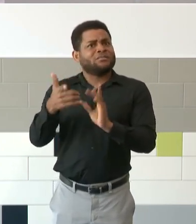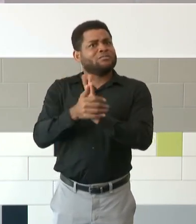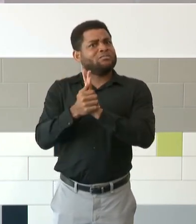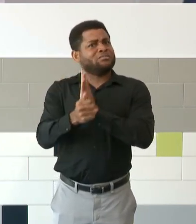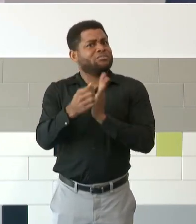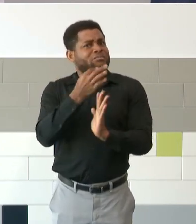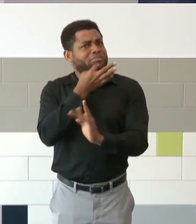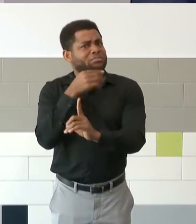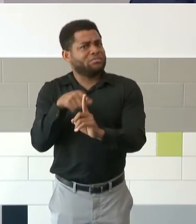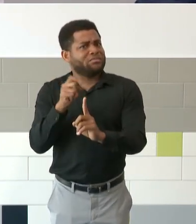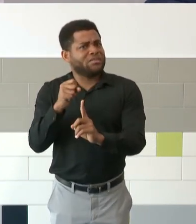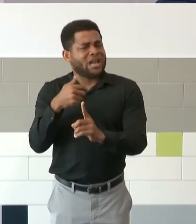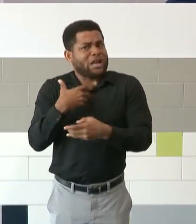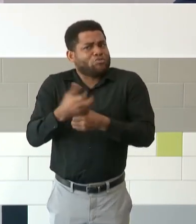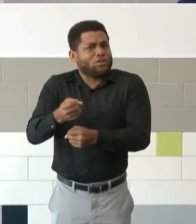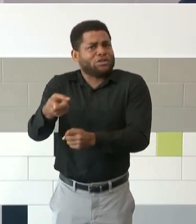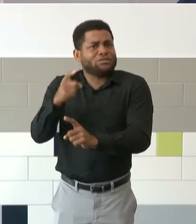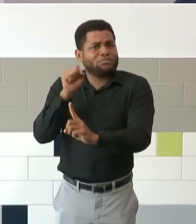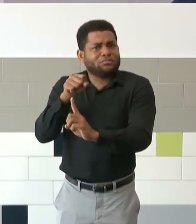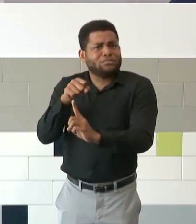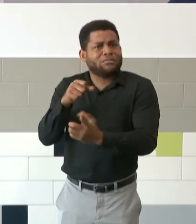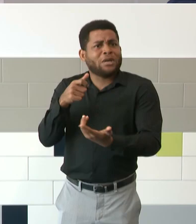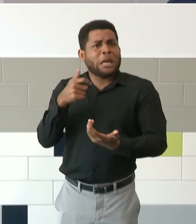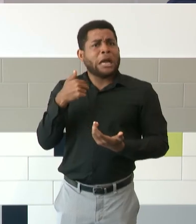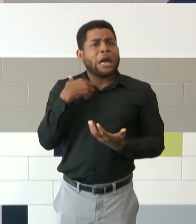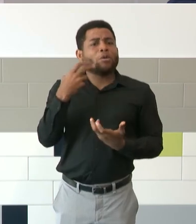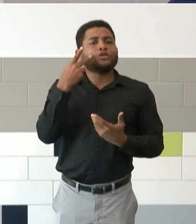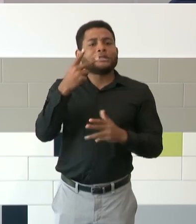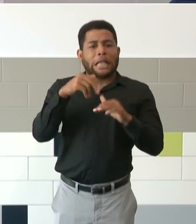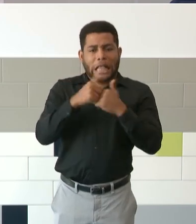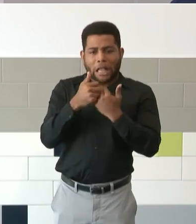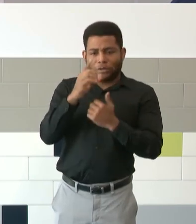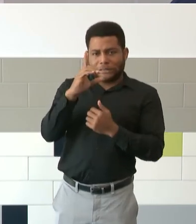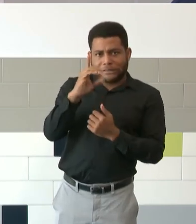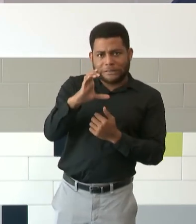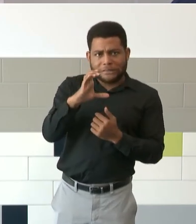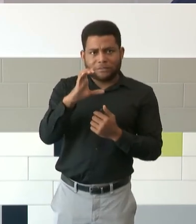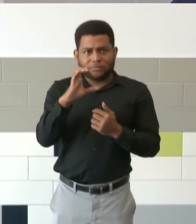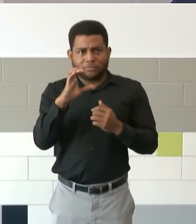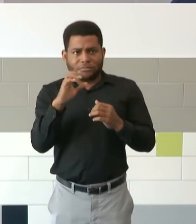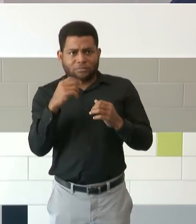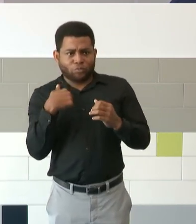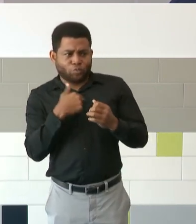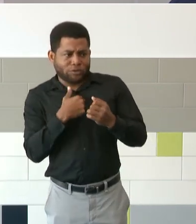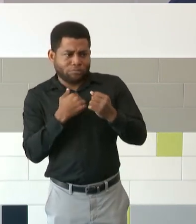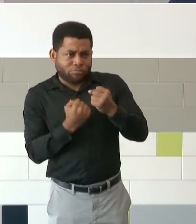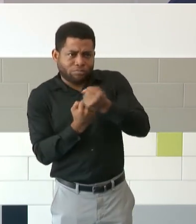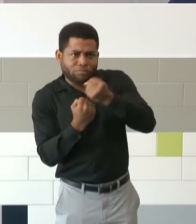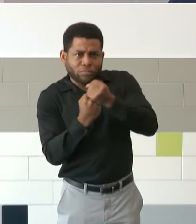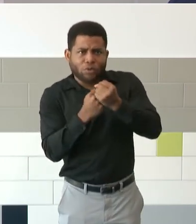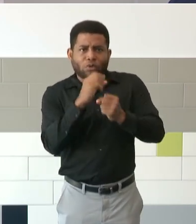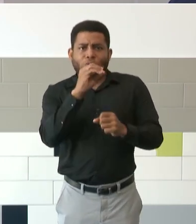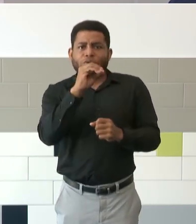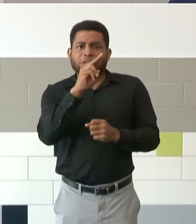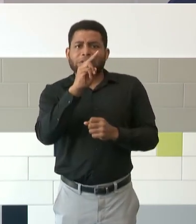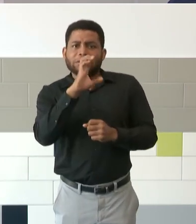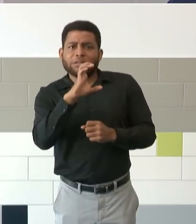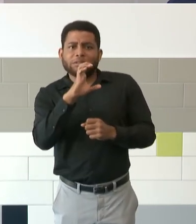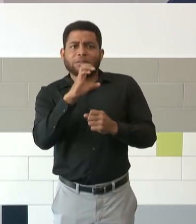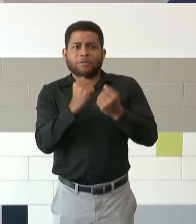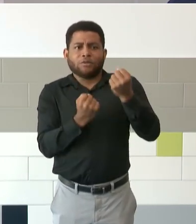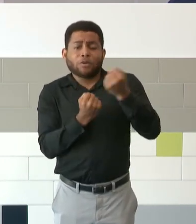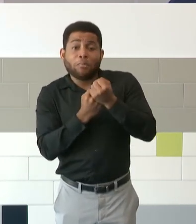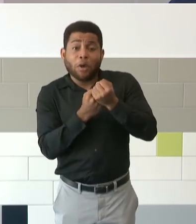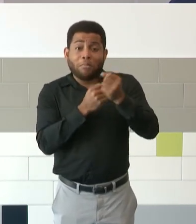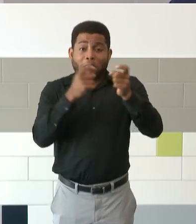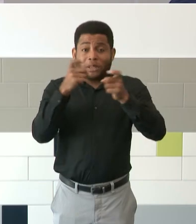want to see how the council can support OUC and the administration going forward. We can't have